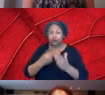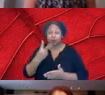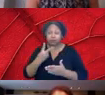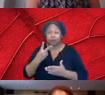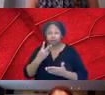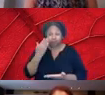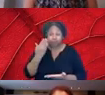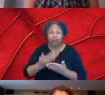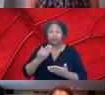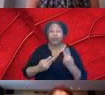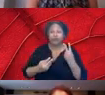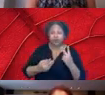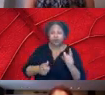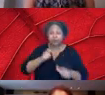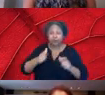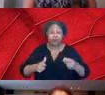nominating, if you know what I mean.